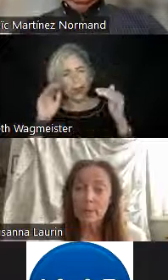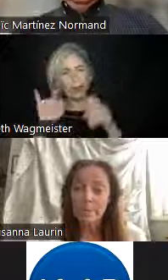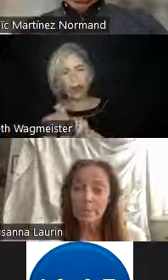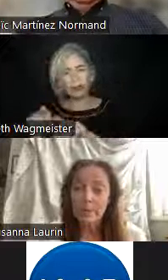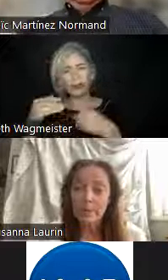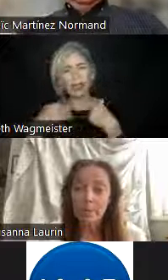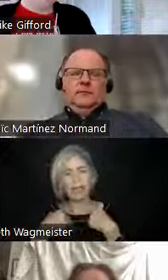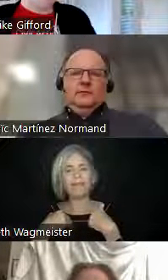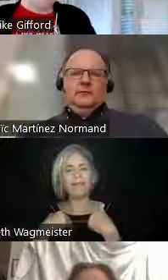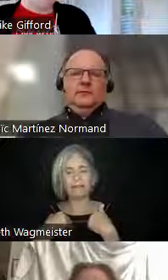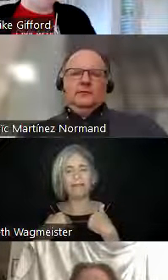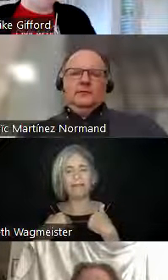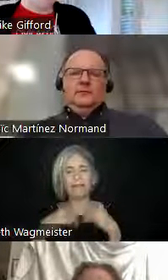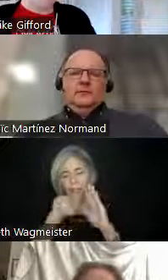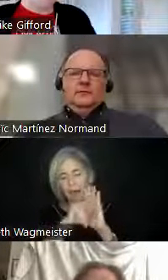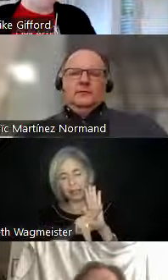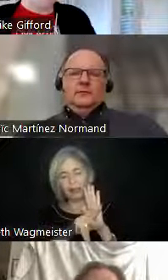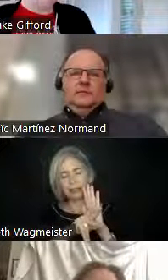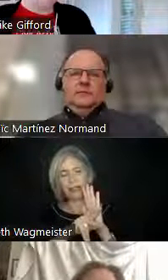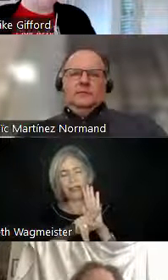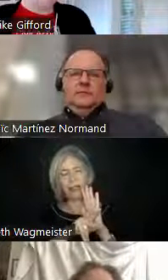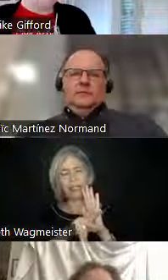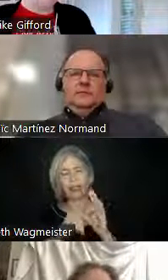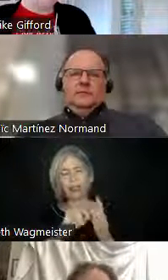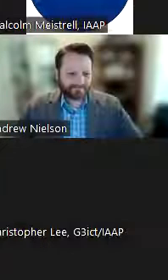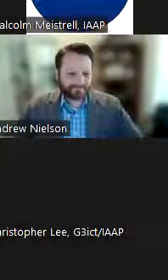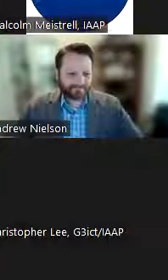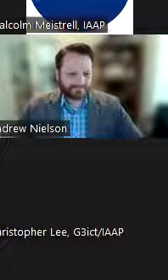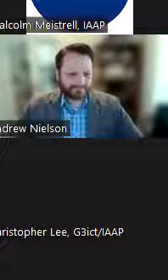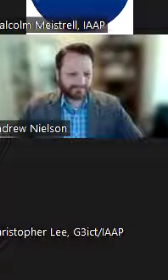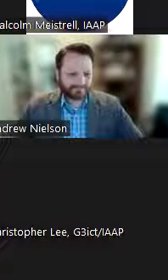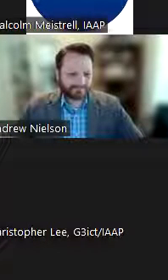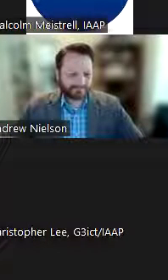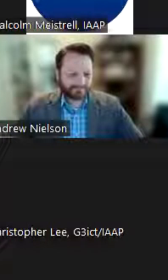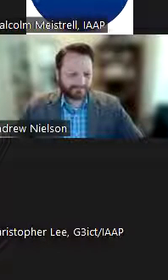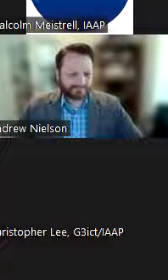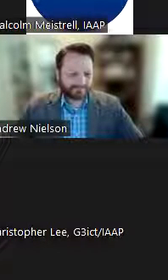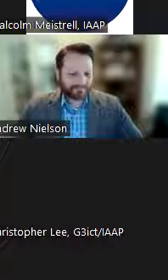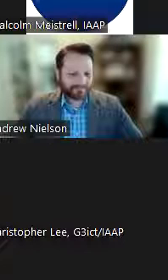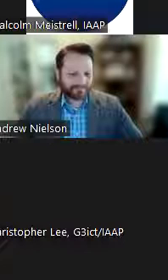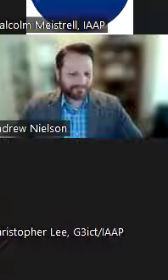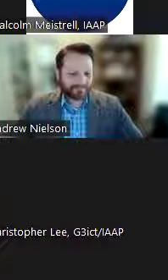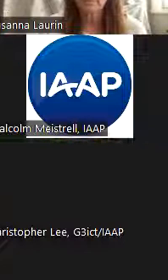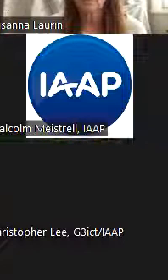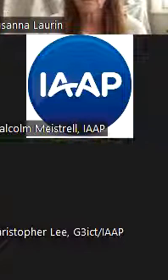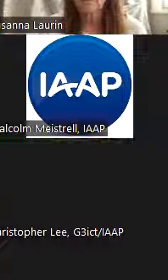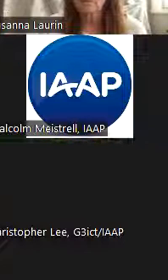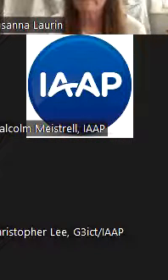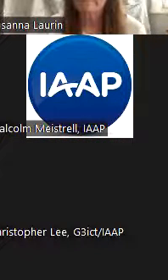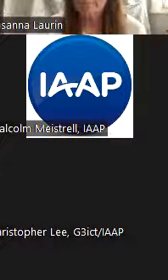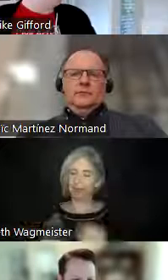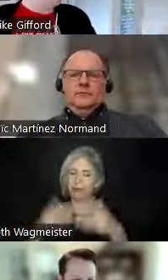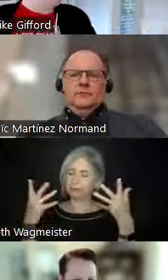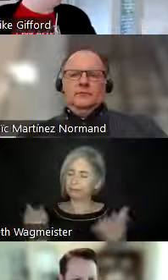have a policy officer from the procurement agency of one of the member states in Europe, but unfortunately we couldn't make that happen. But we have